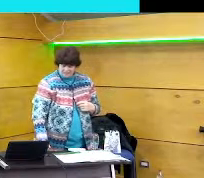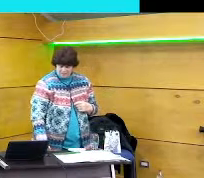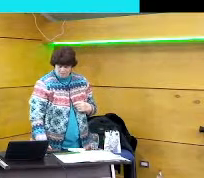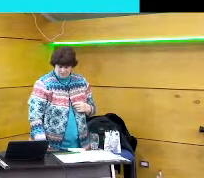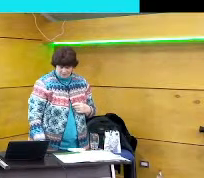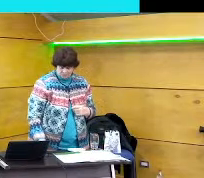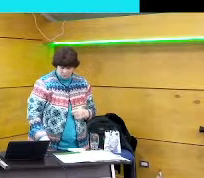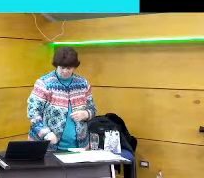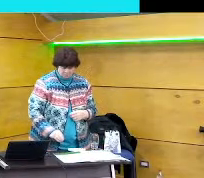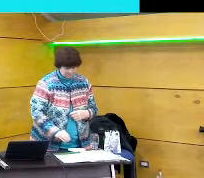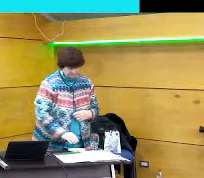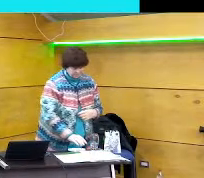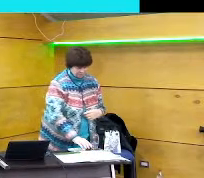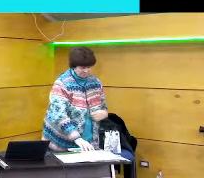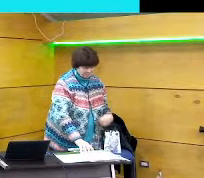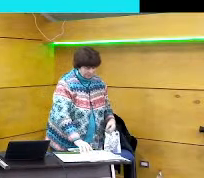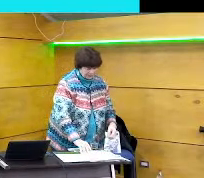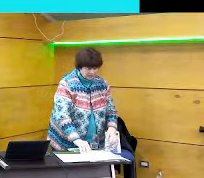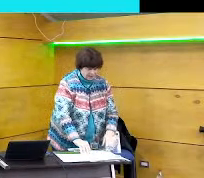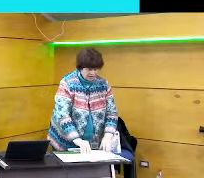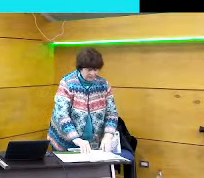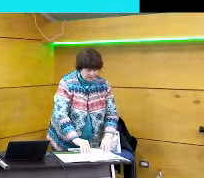to meet some new people.